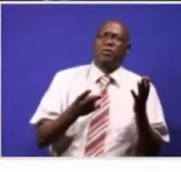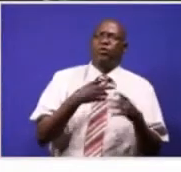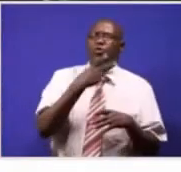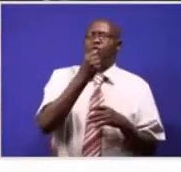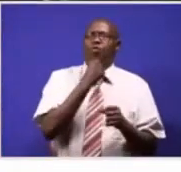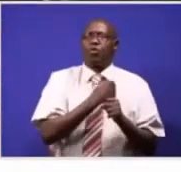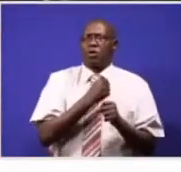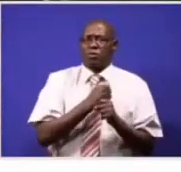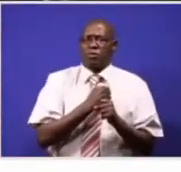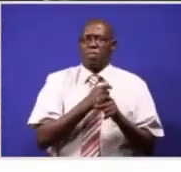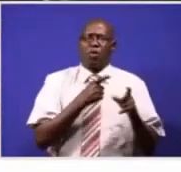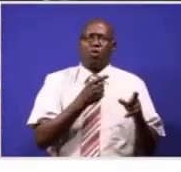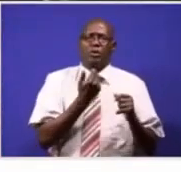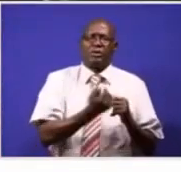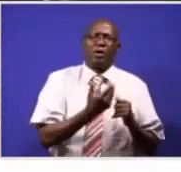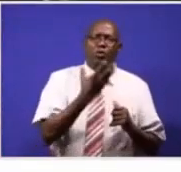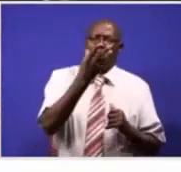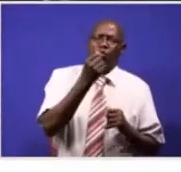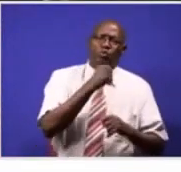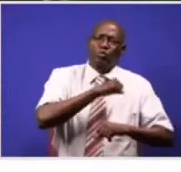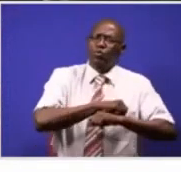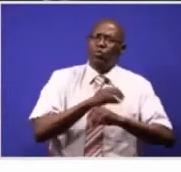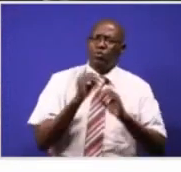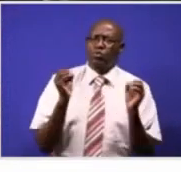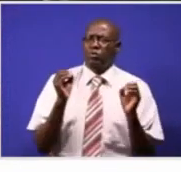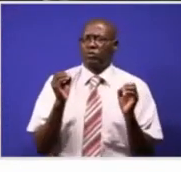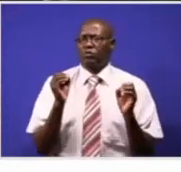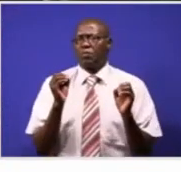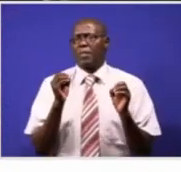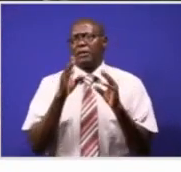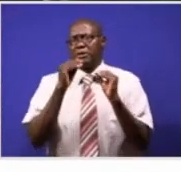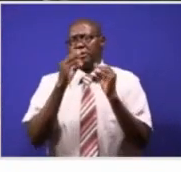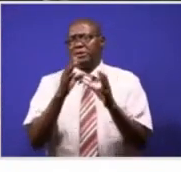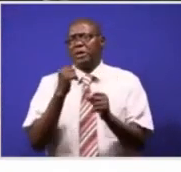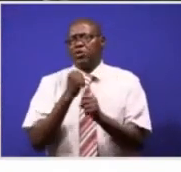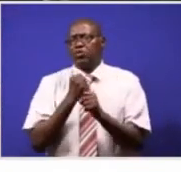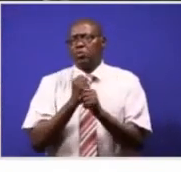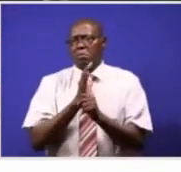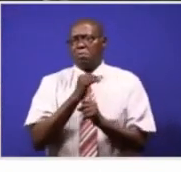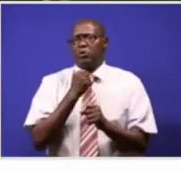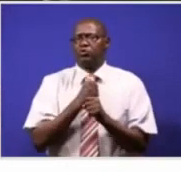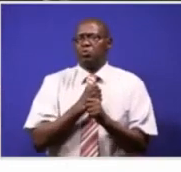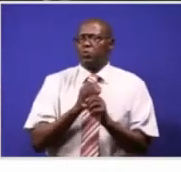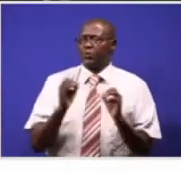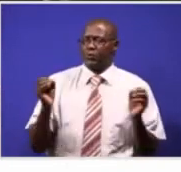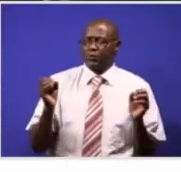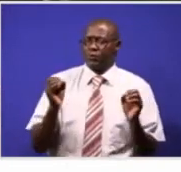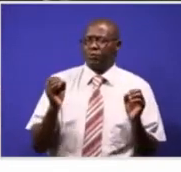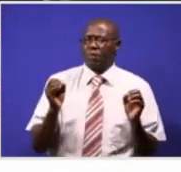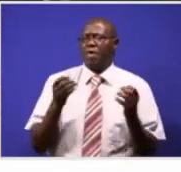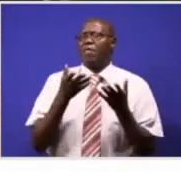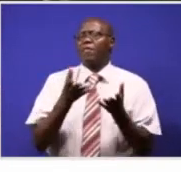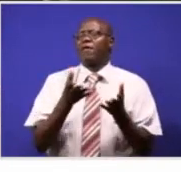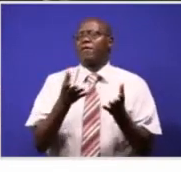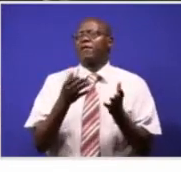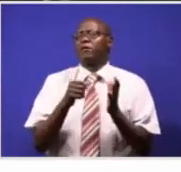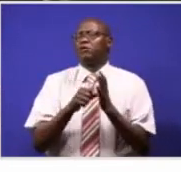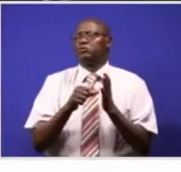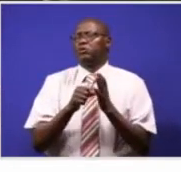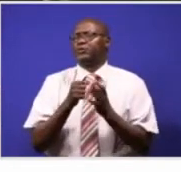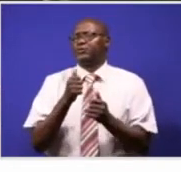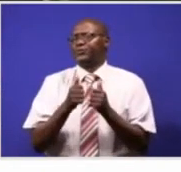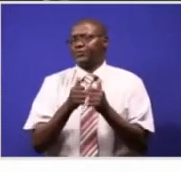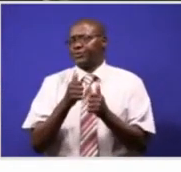child that didn't go to school? Is it that teacher who didn't do their job? What is at stake? Is